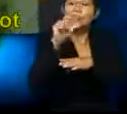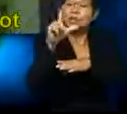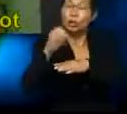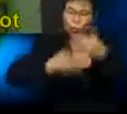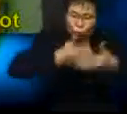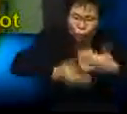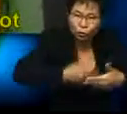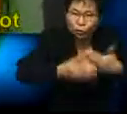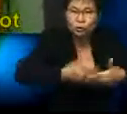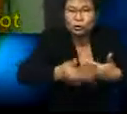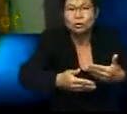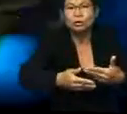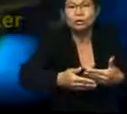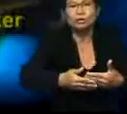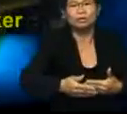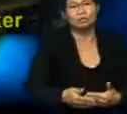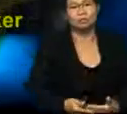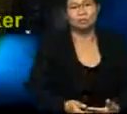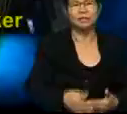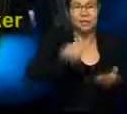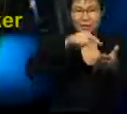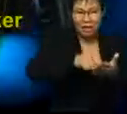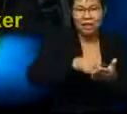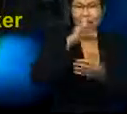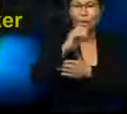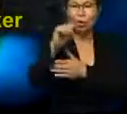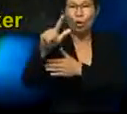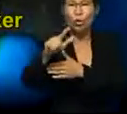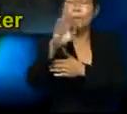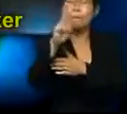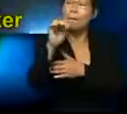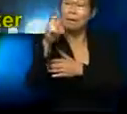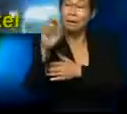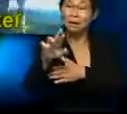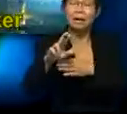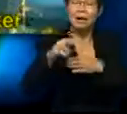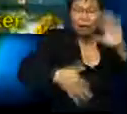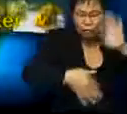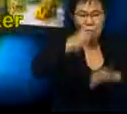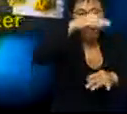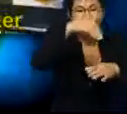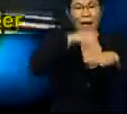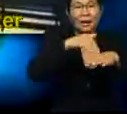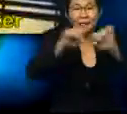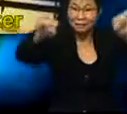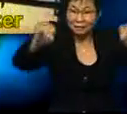reduce dampness. These are the coal bunkers that are found at the